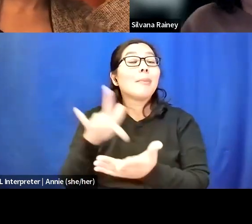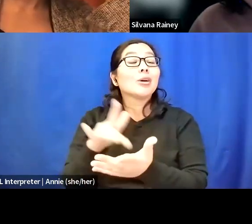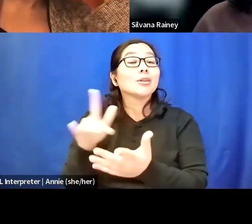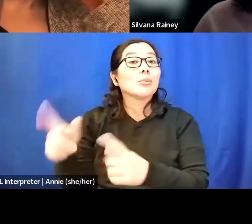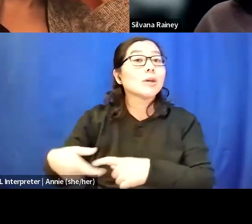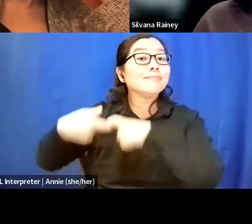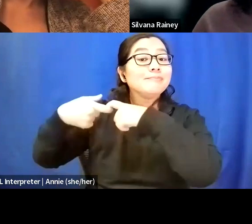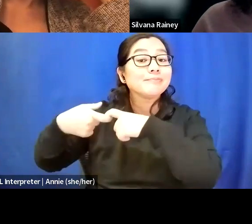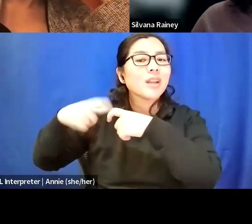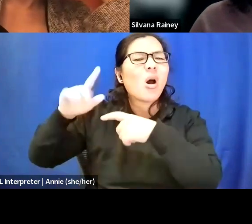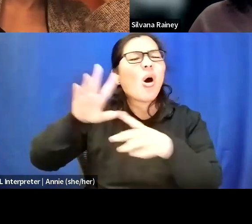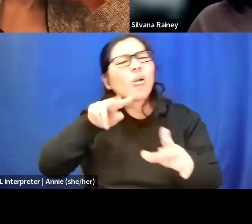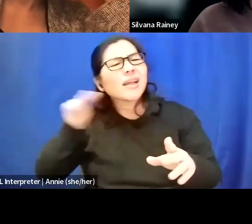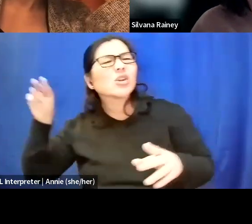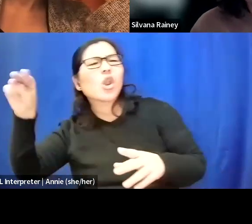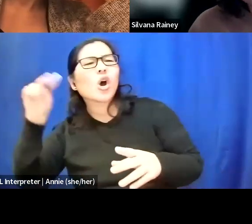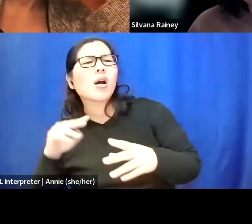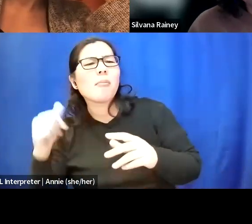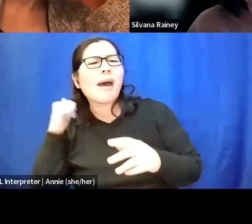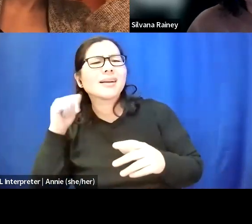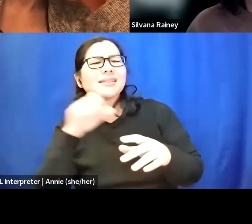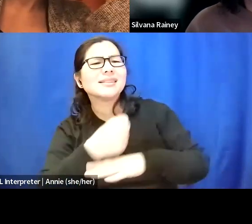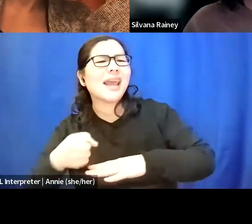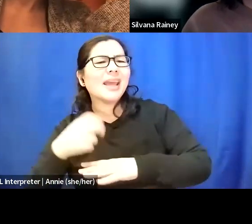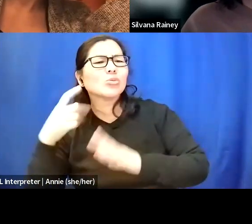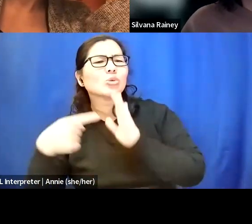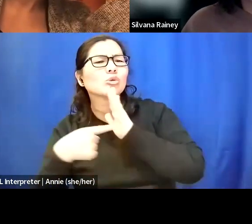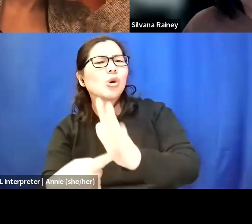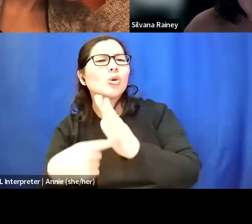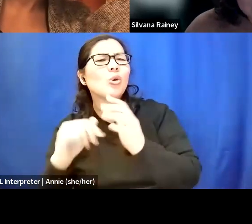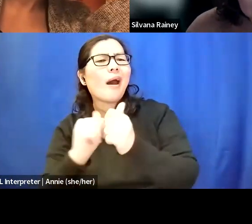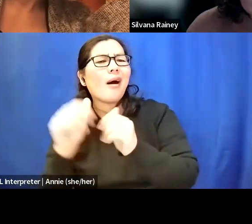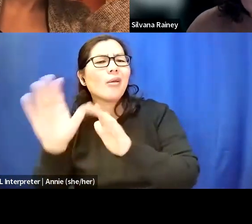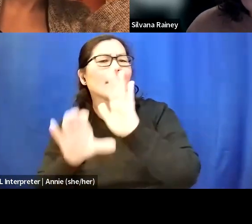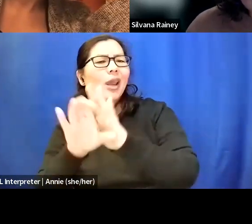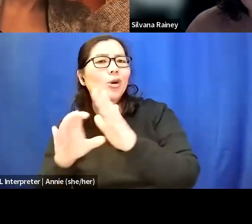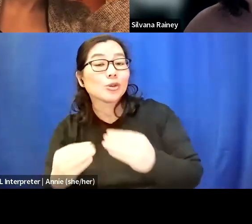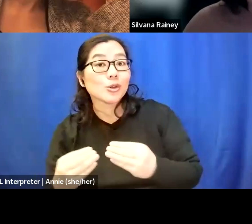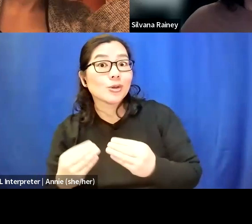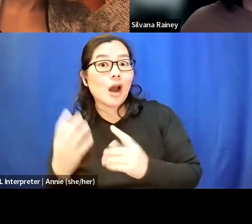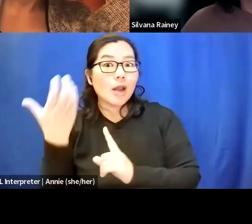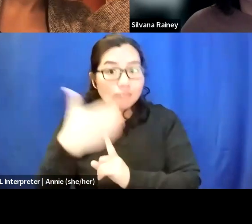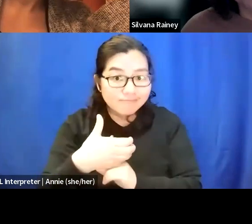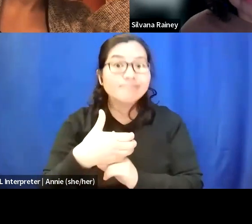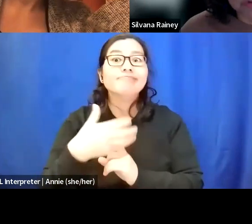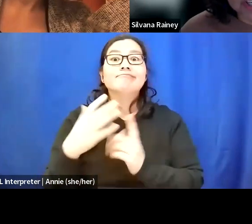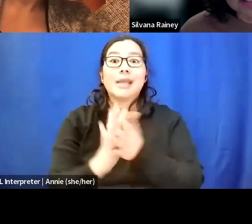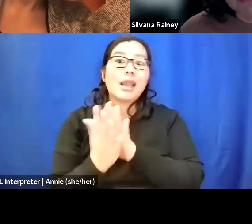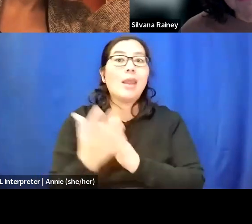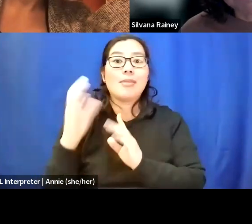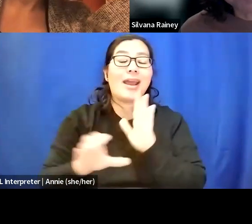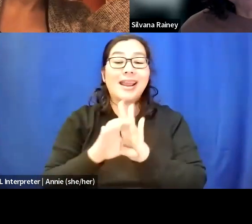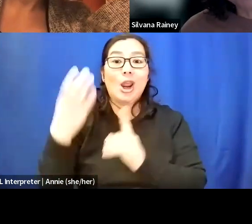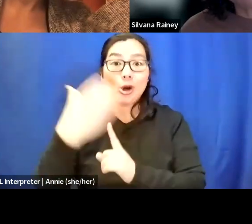come to the backstage. Let me show you how this character came alive. And that broke the